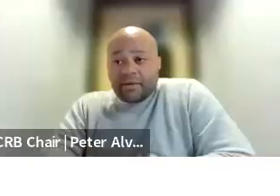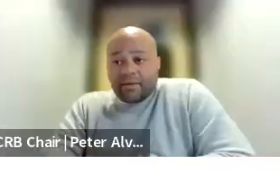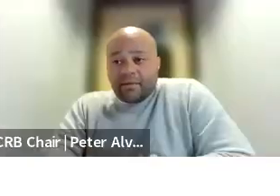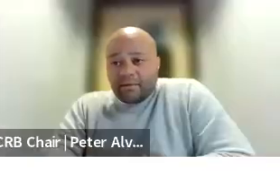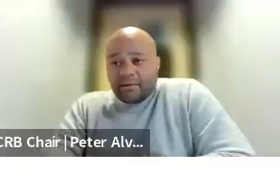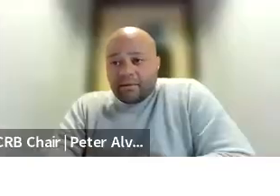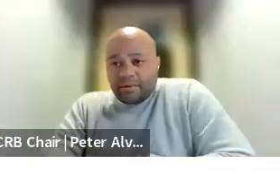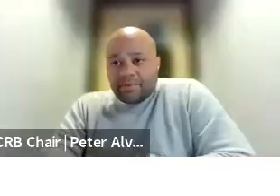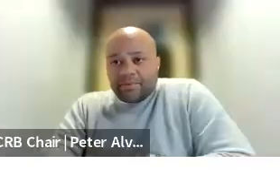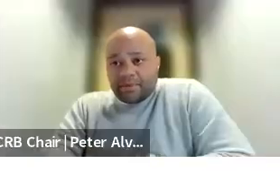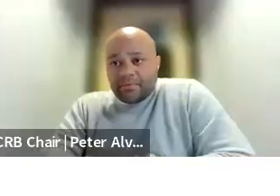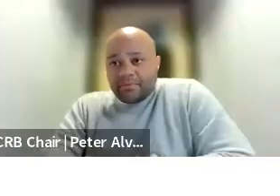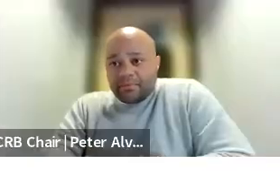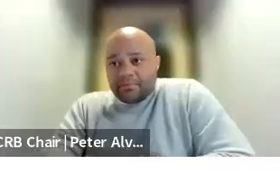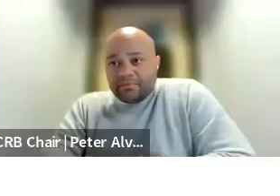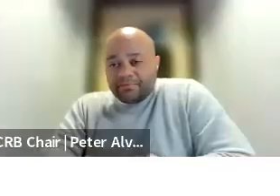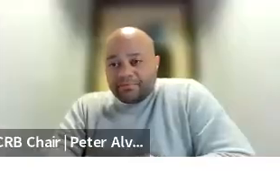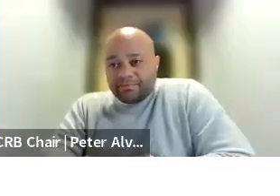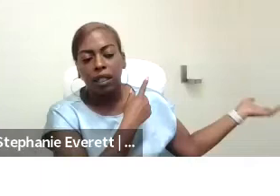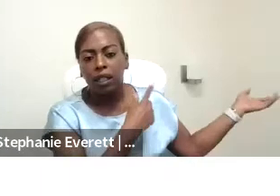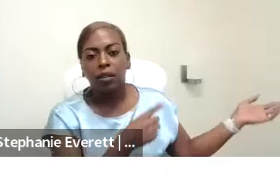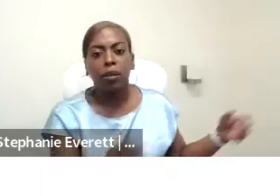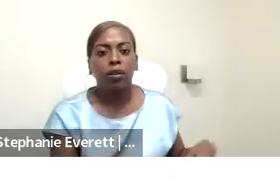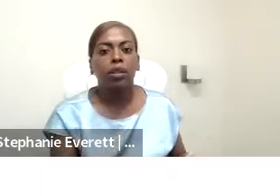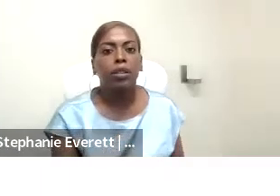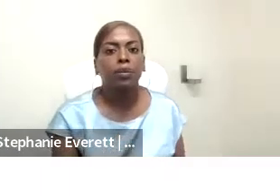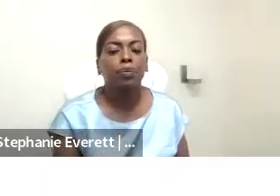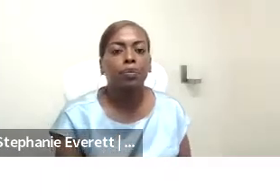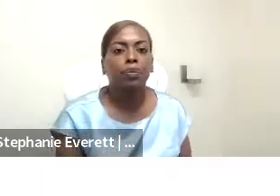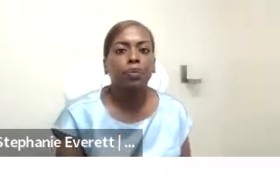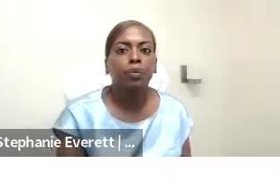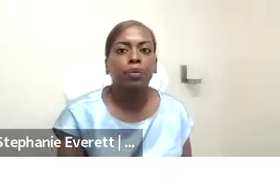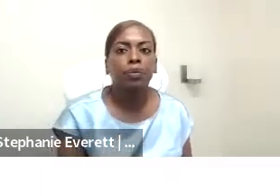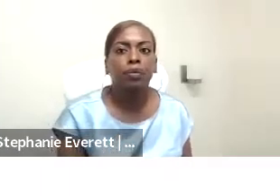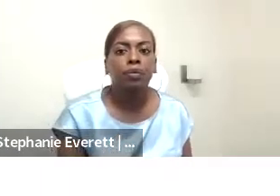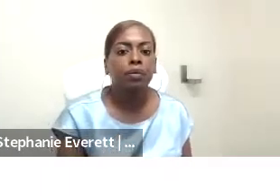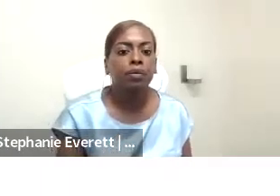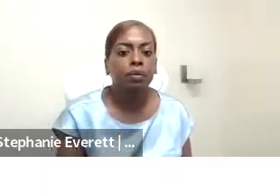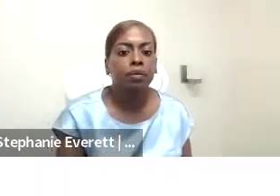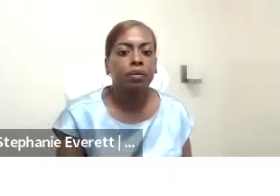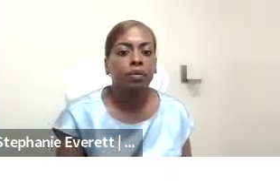that's great. And it also tells them they can also file it at Post Commission.